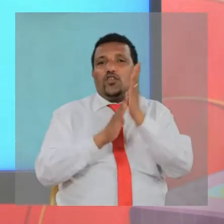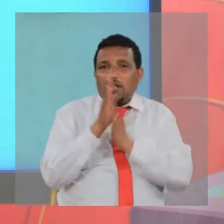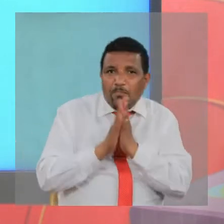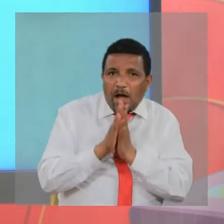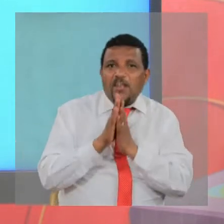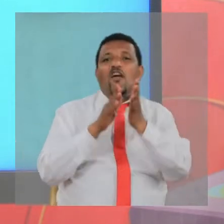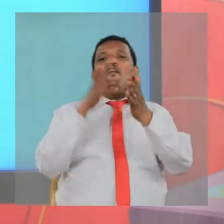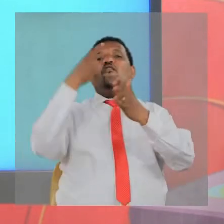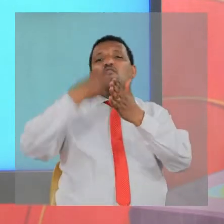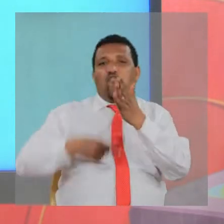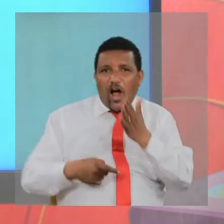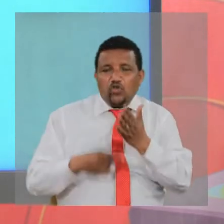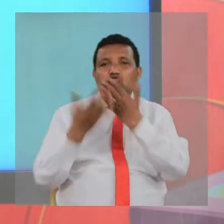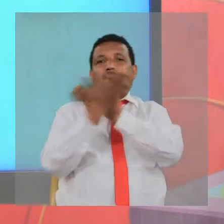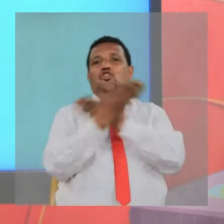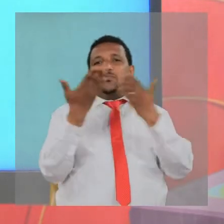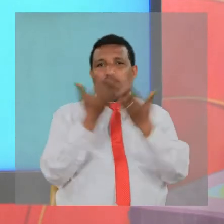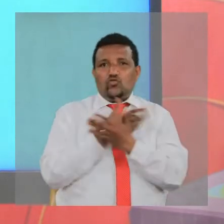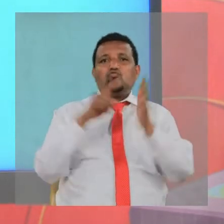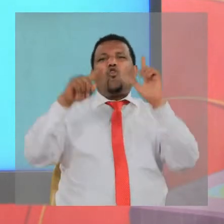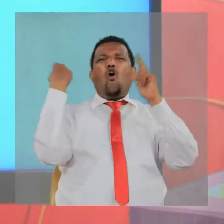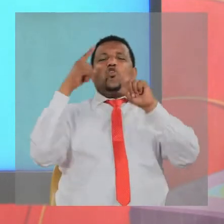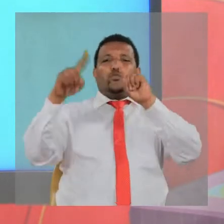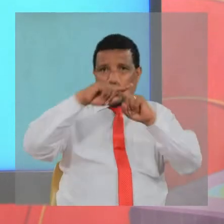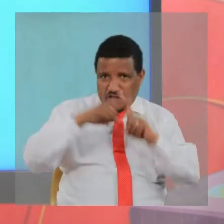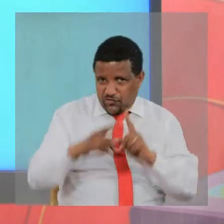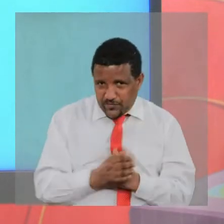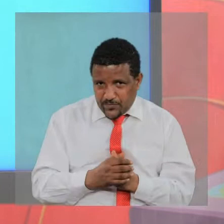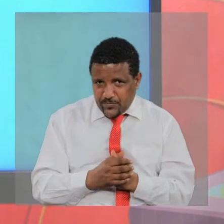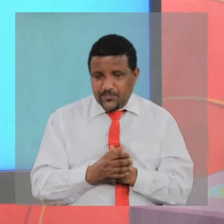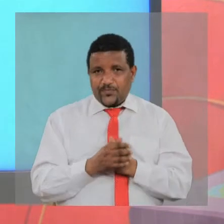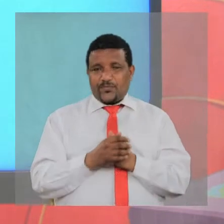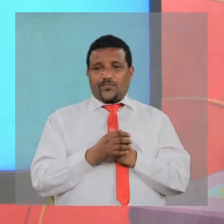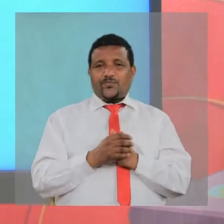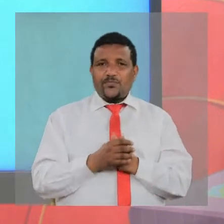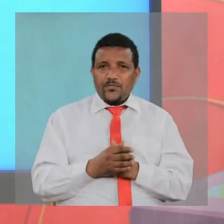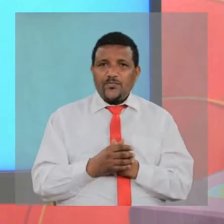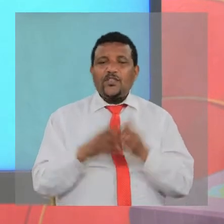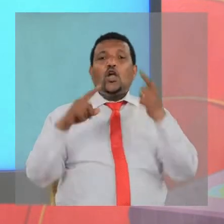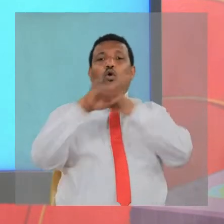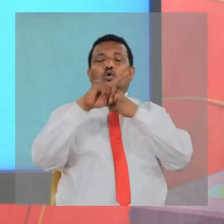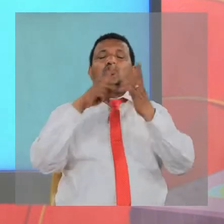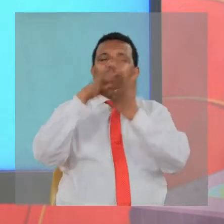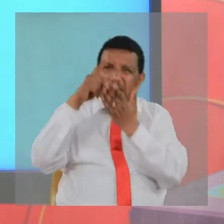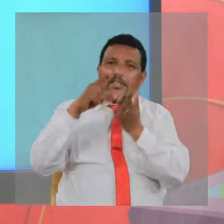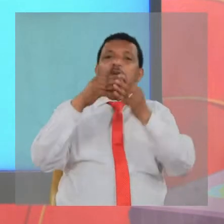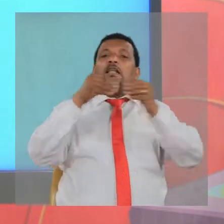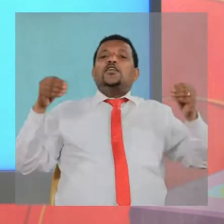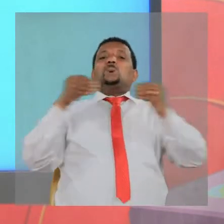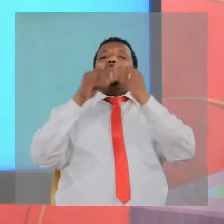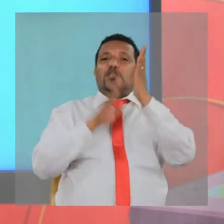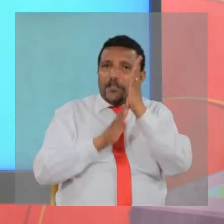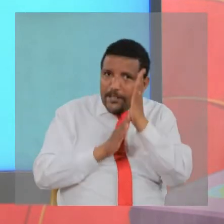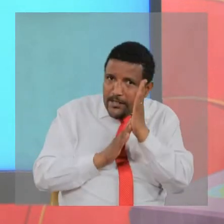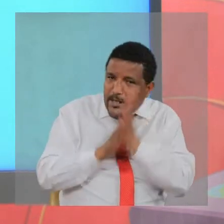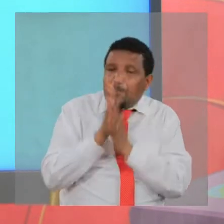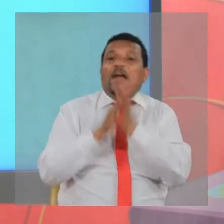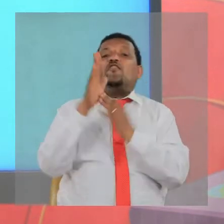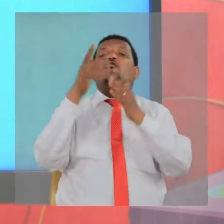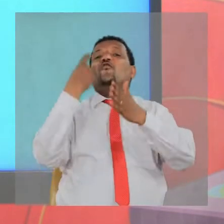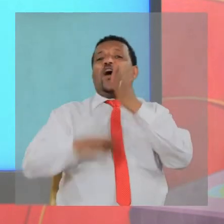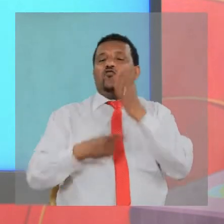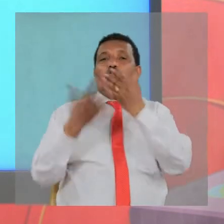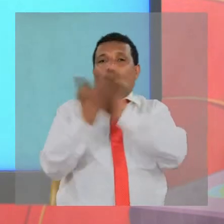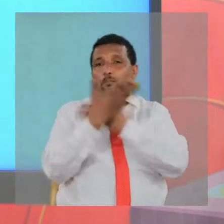value for substitutes is always positive. The cross price elasticity of demand value for complements is